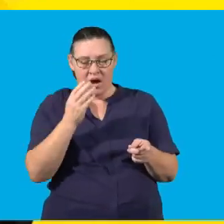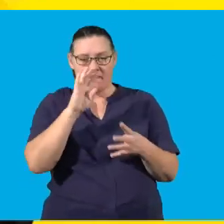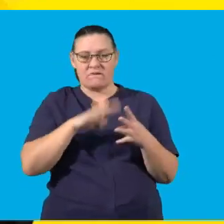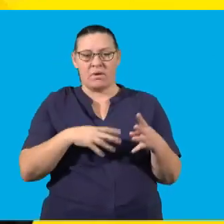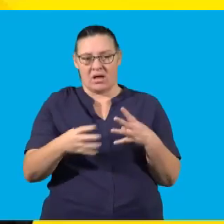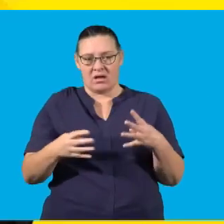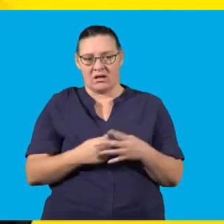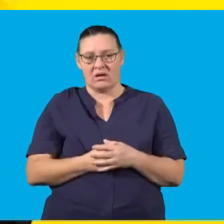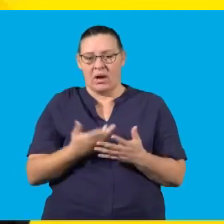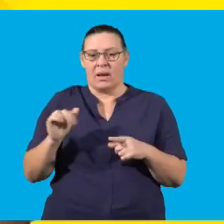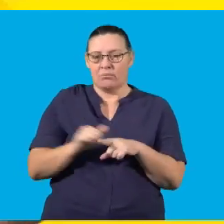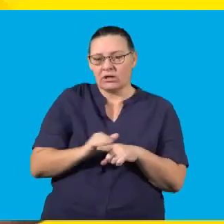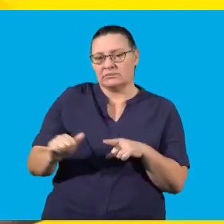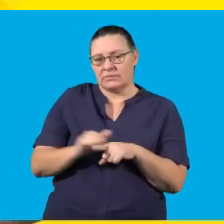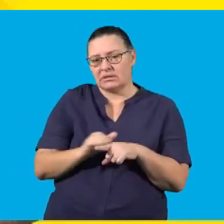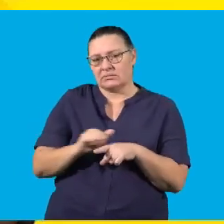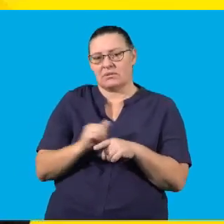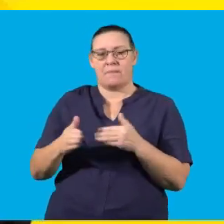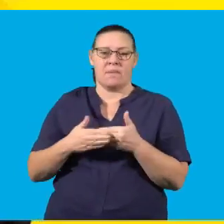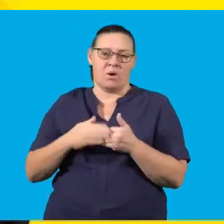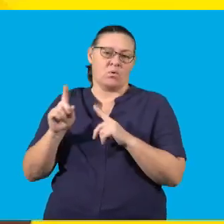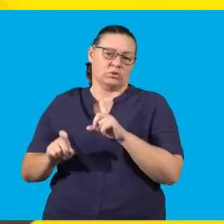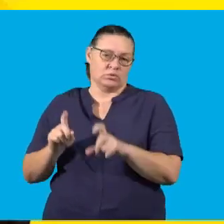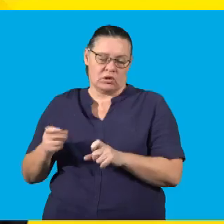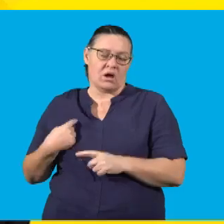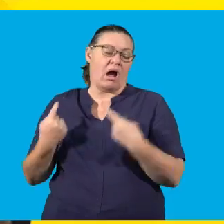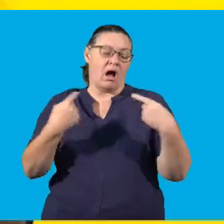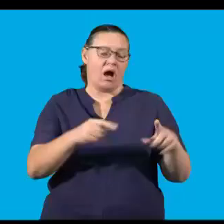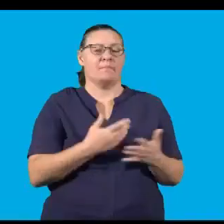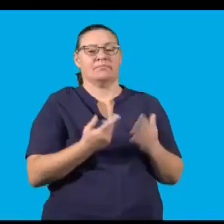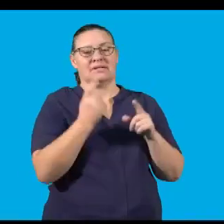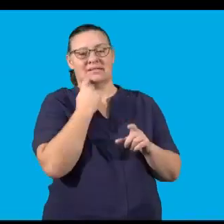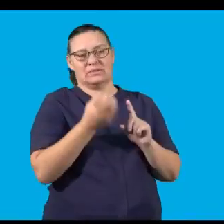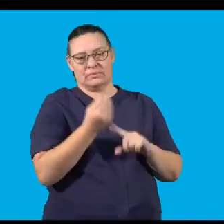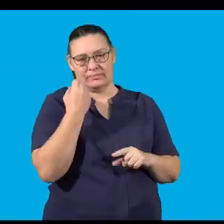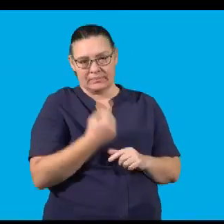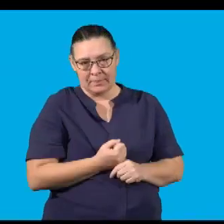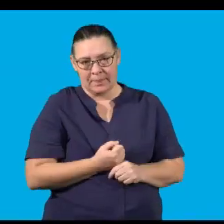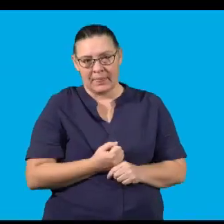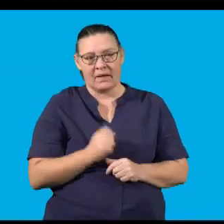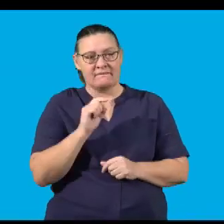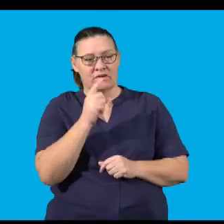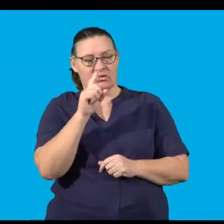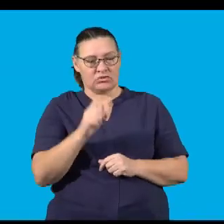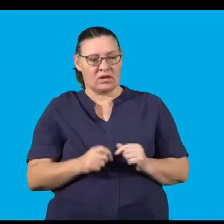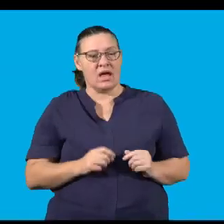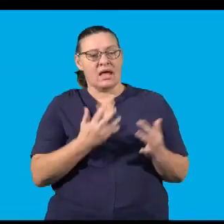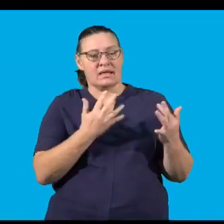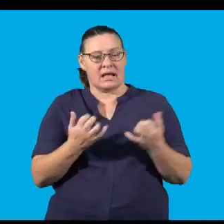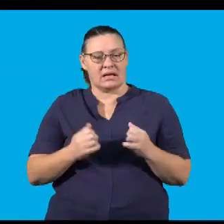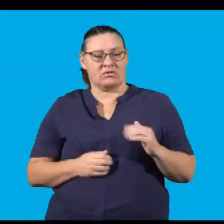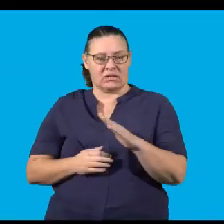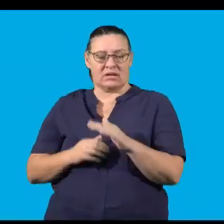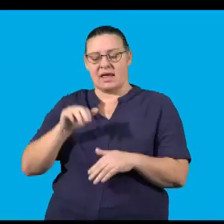apply formulae by really practicing lots and lots of questions that are similar. So the first question was to calculate the